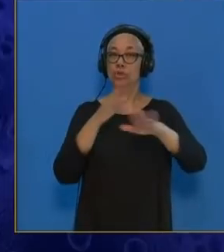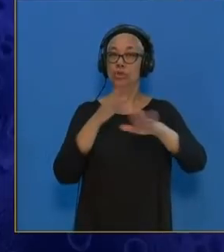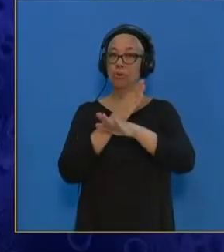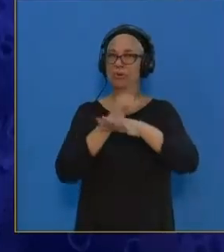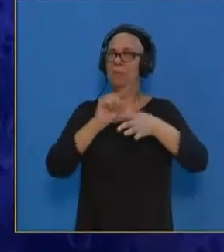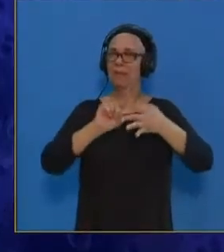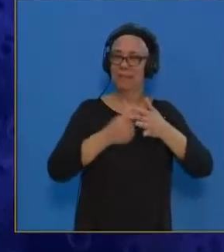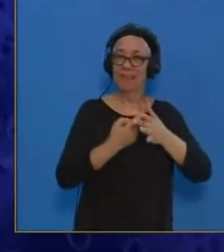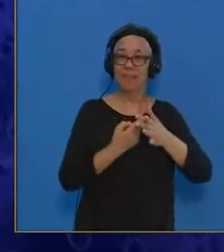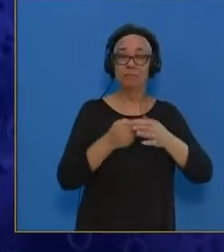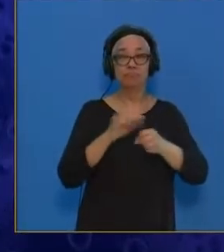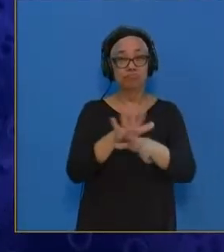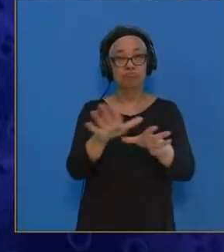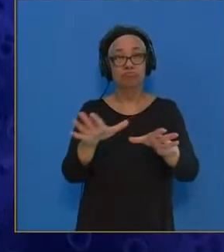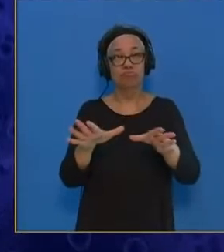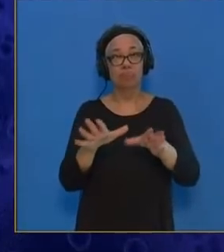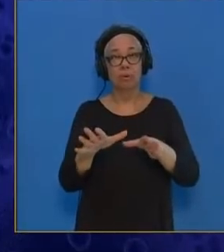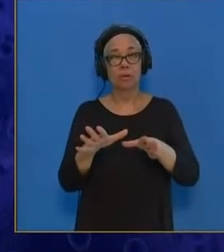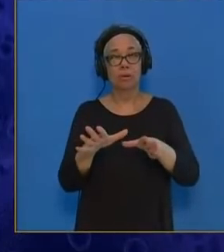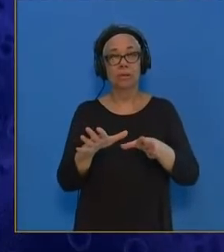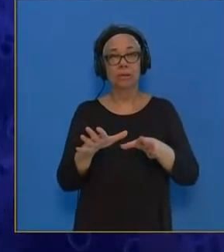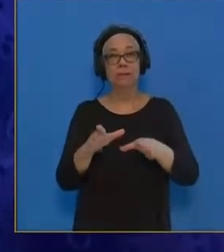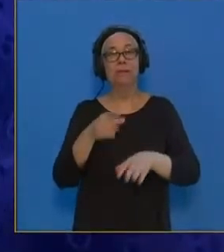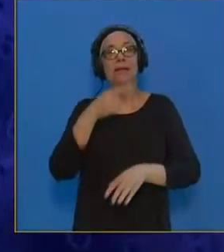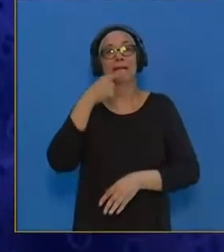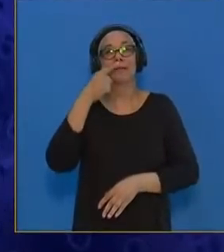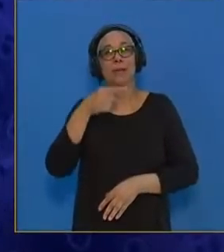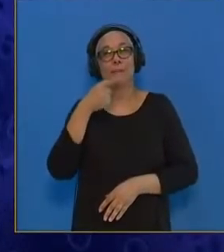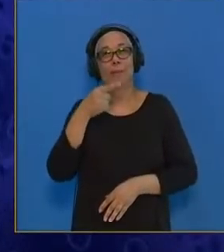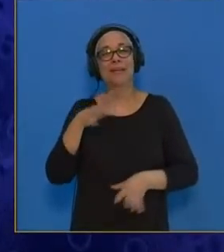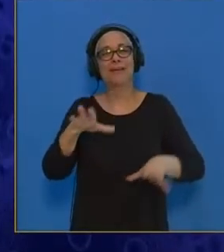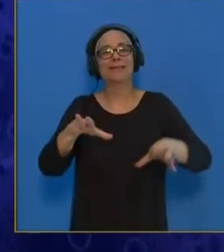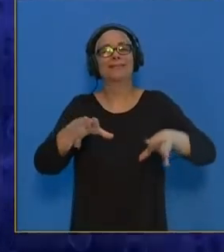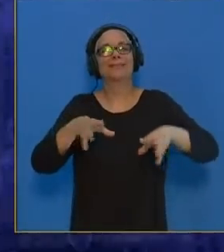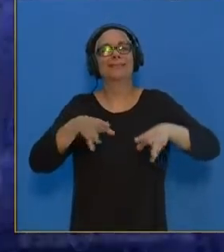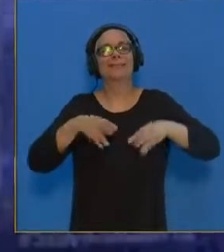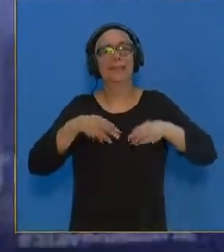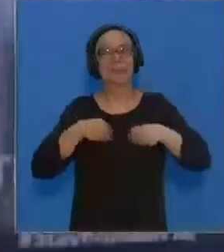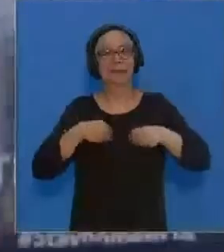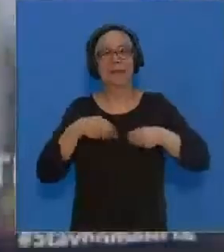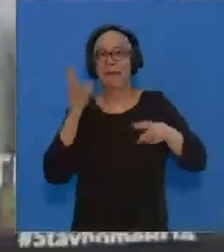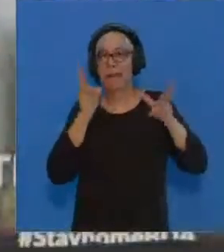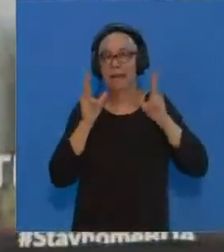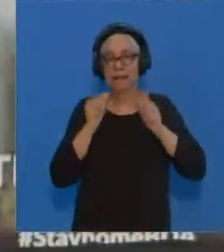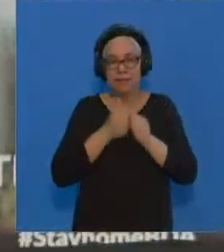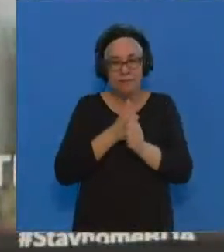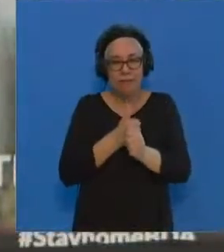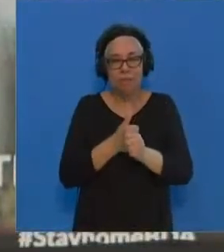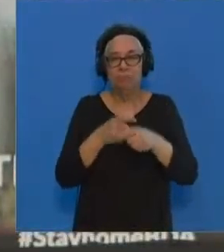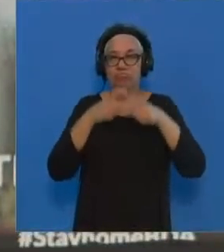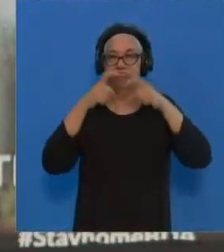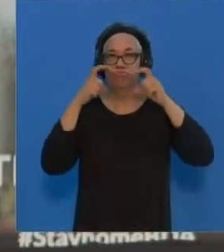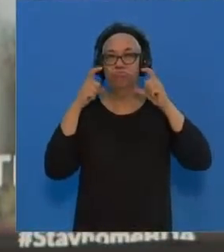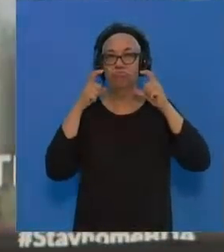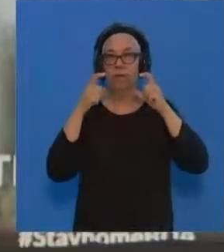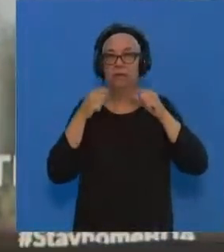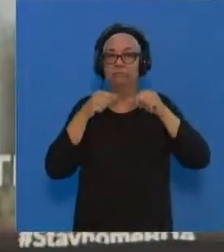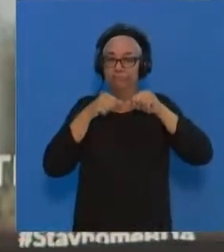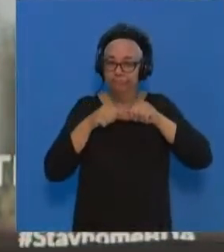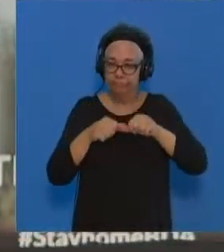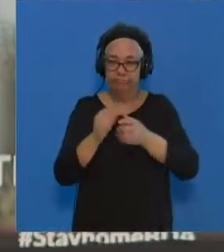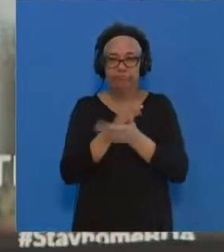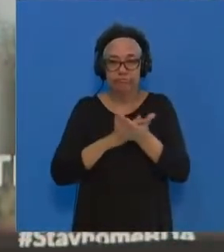stages of this pandemic, it has been the public embracing and adhering to the wearing of masks and frequent hand washing or